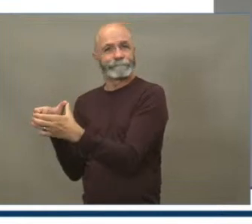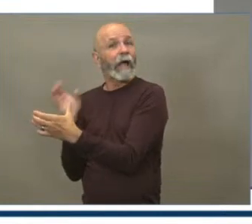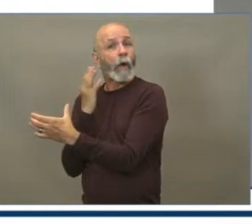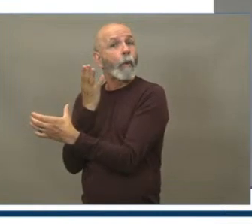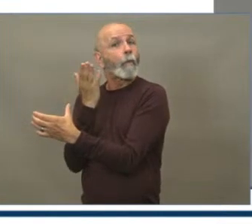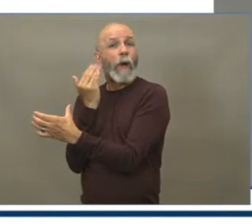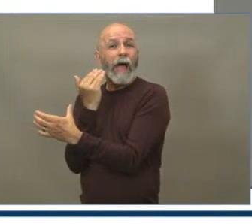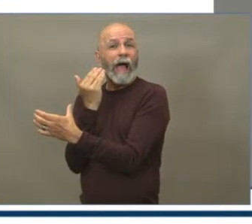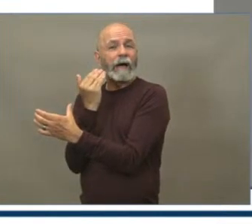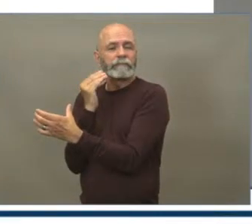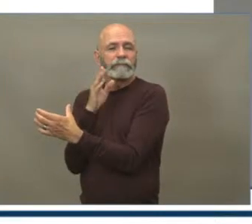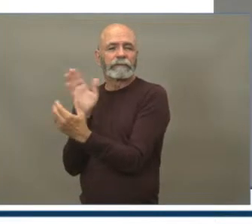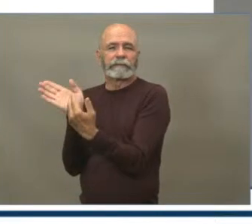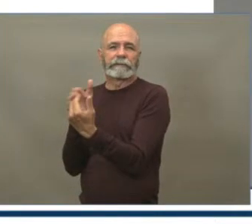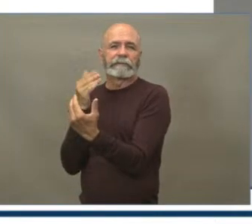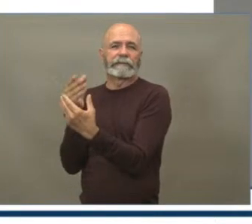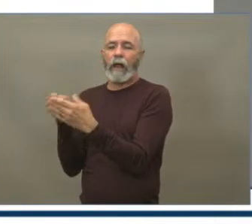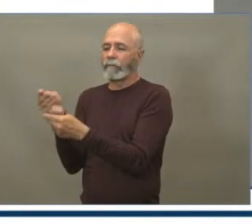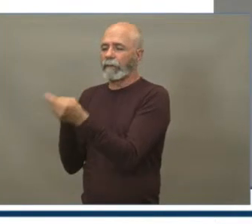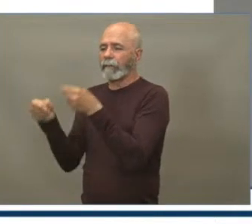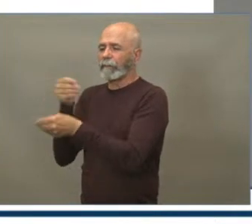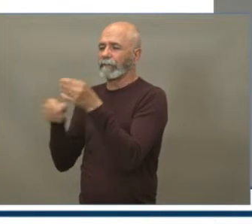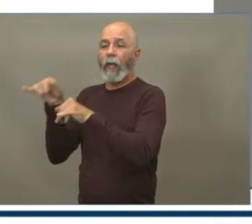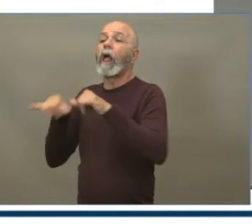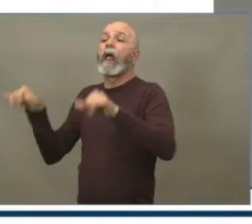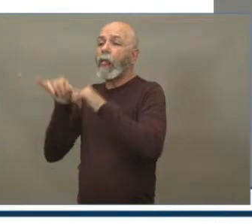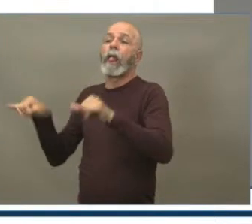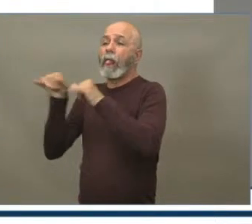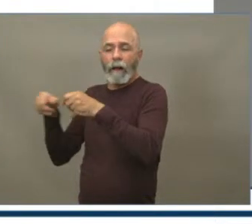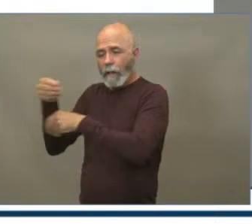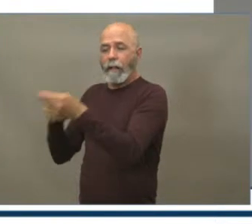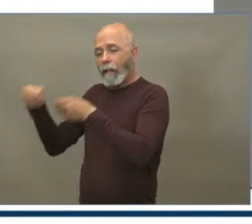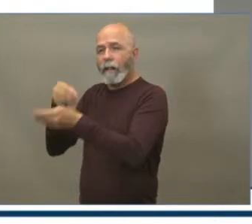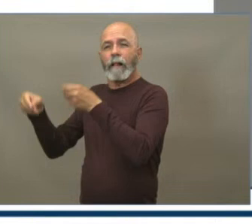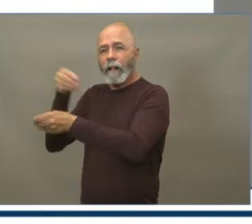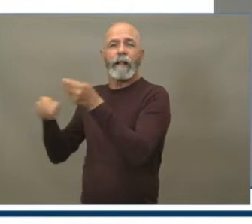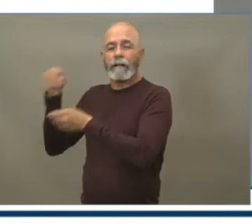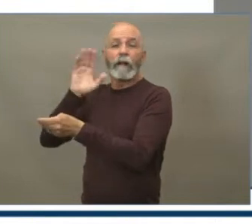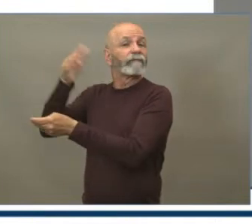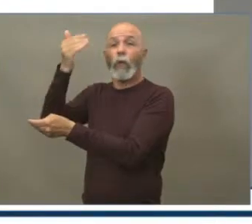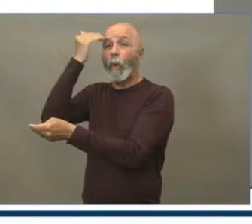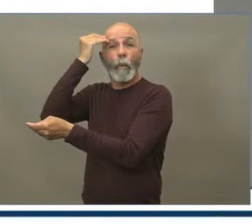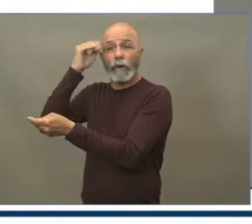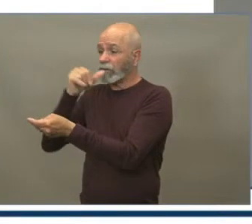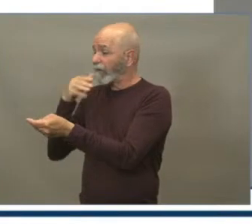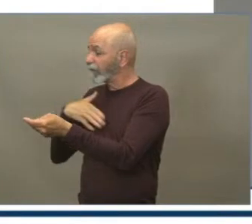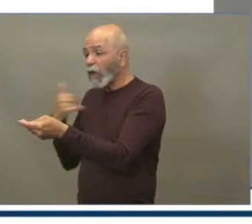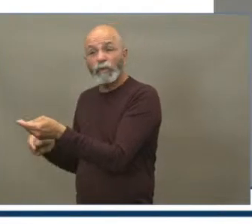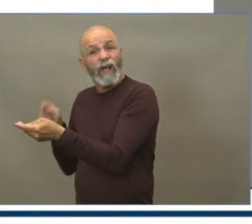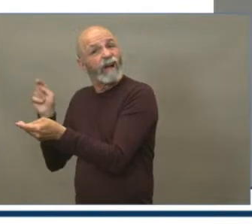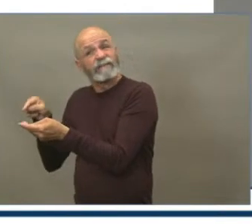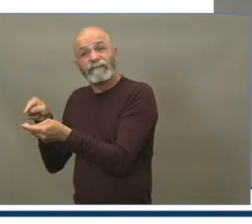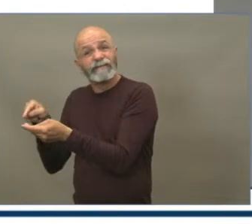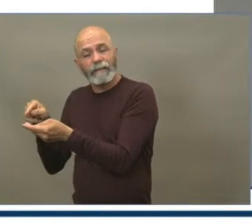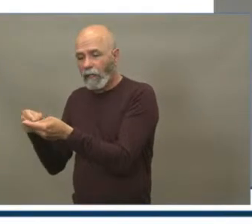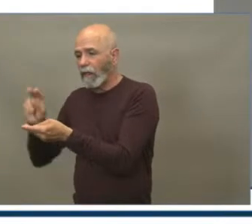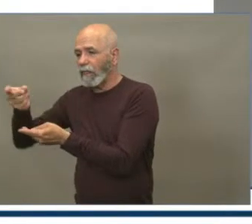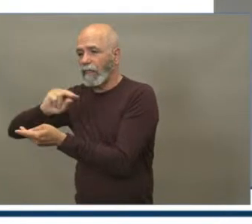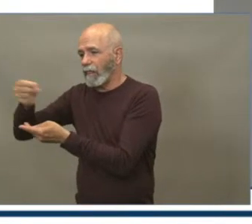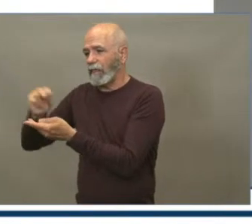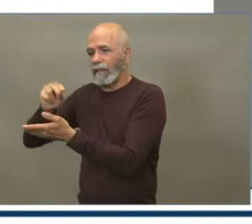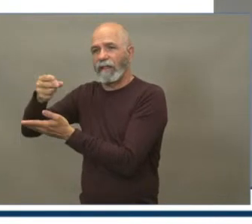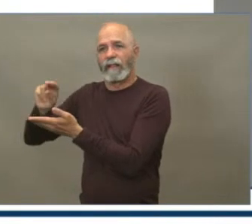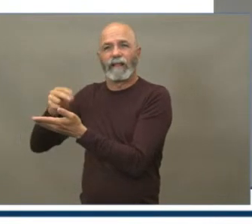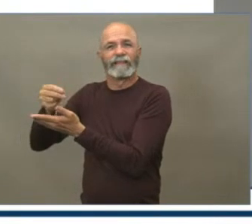spread, everyone in the household should assume they have also been exposed, and we want to make sure that you're not out and about until we get that